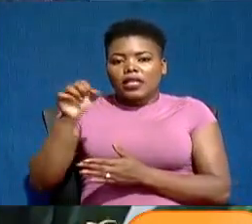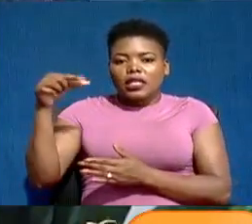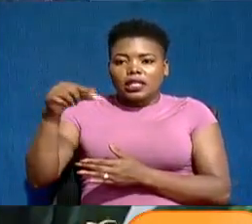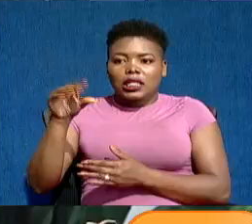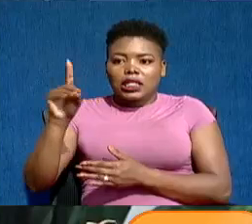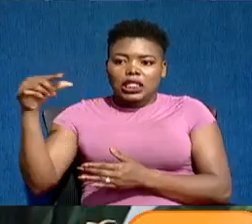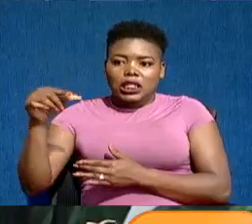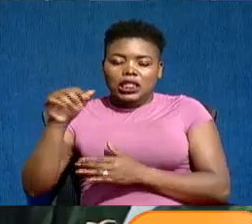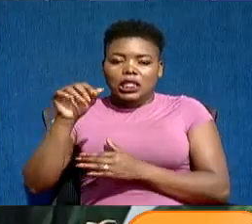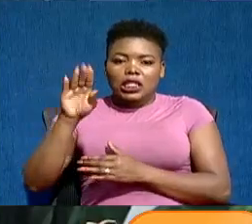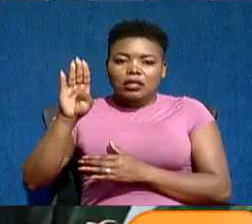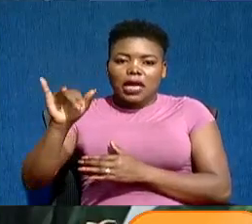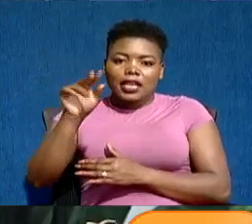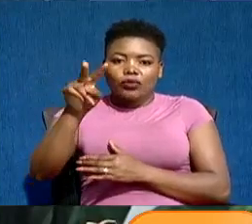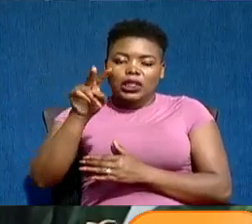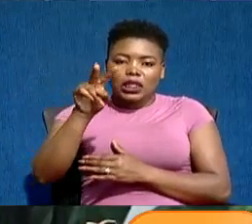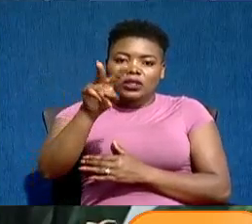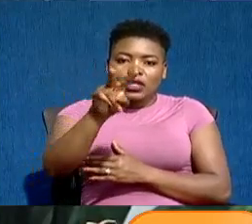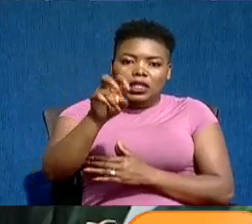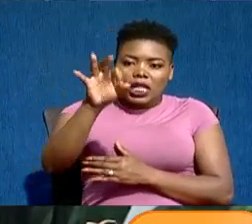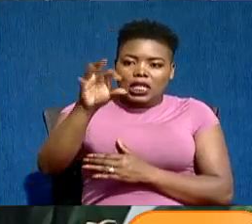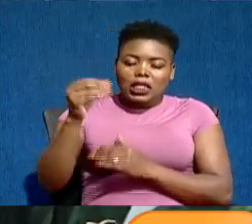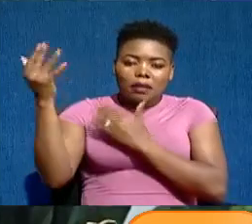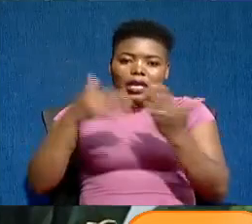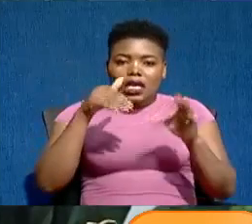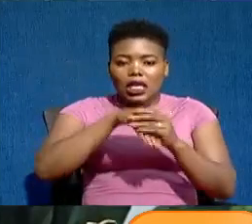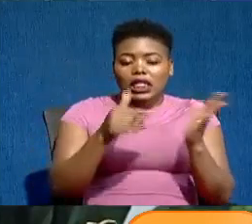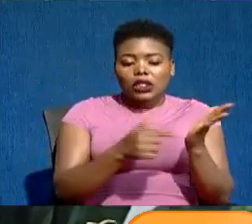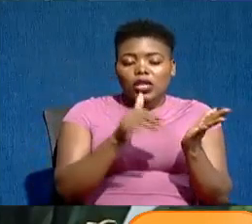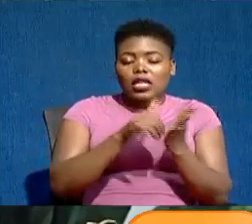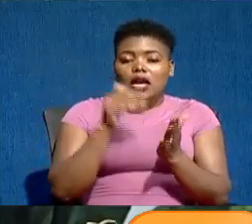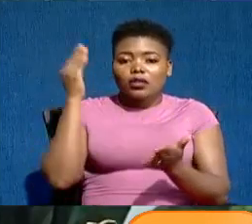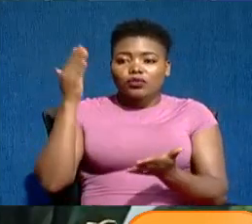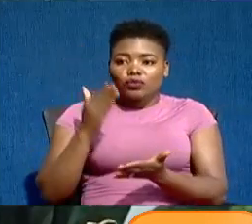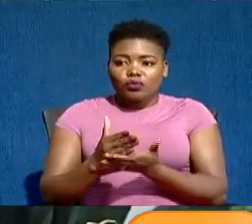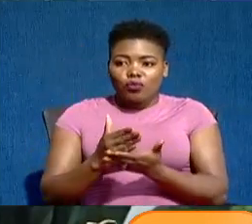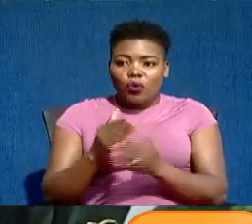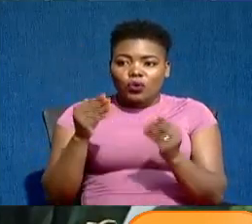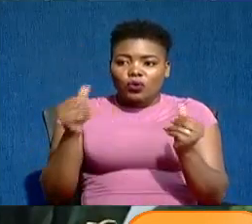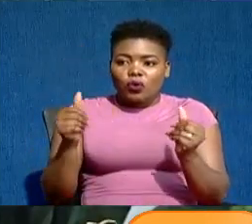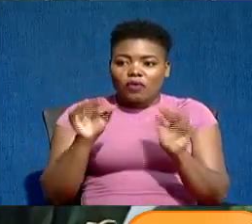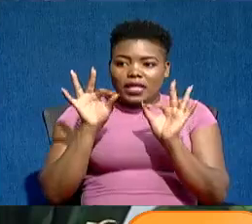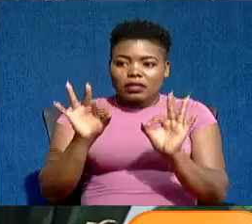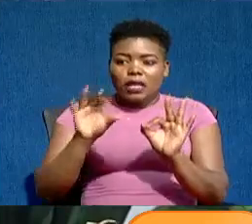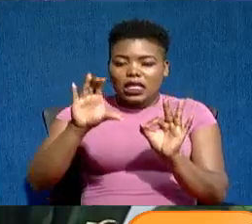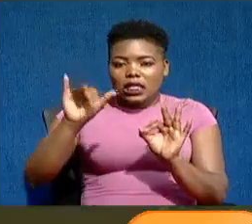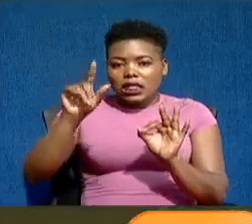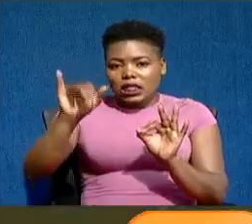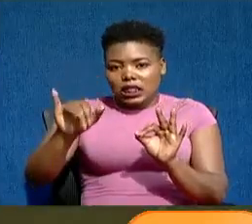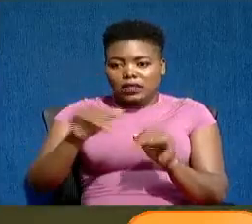by 2030, so bringing in technologies that actually tackle the smart city